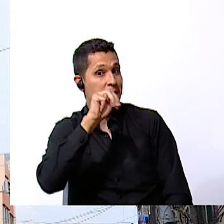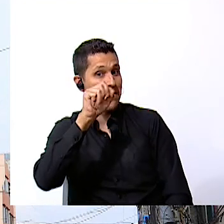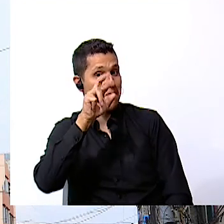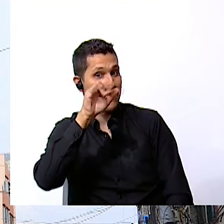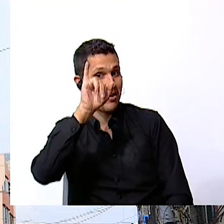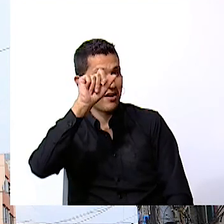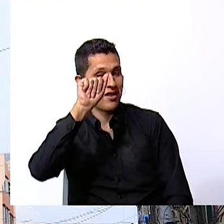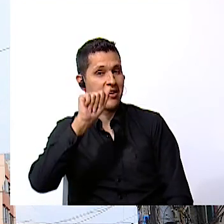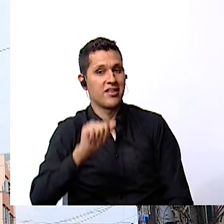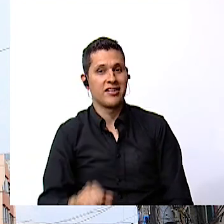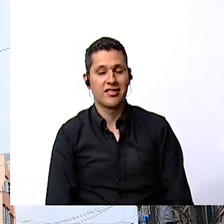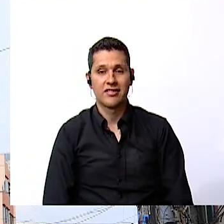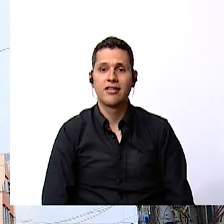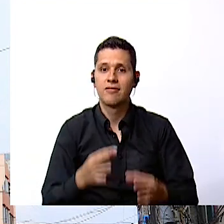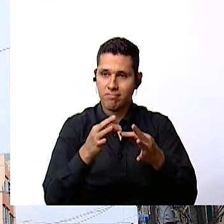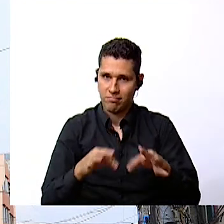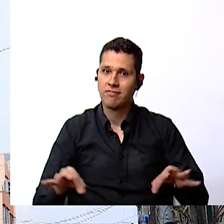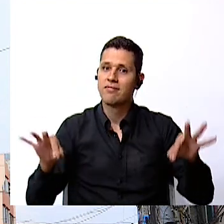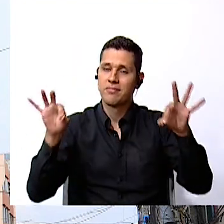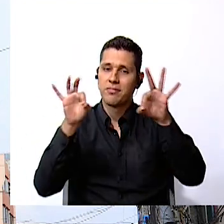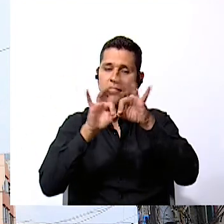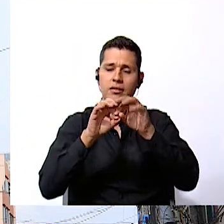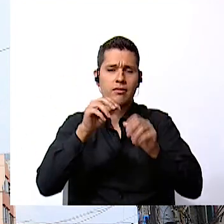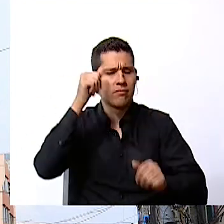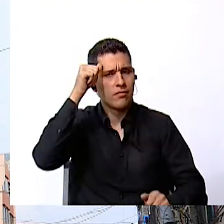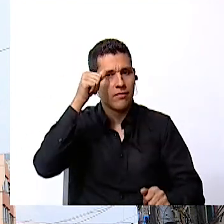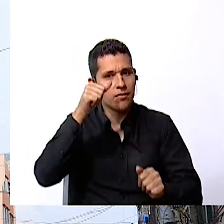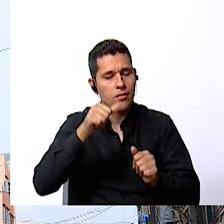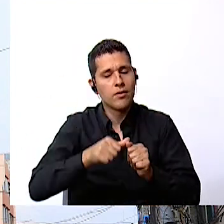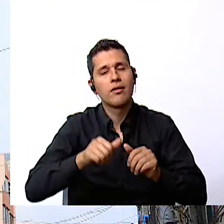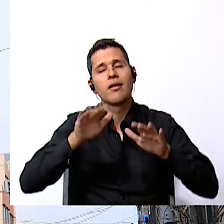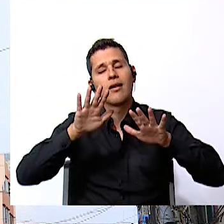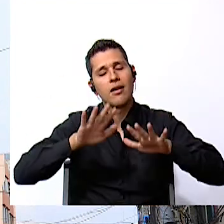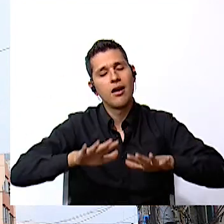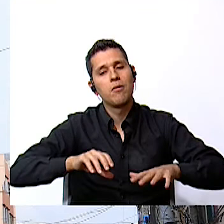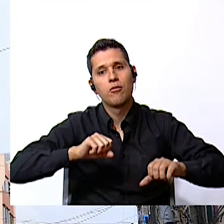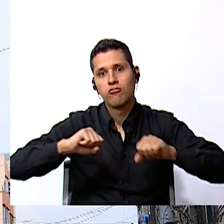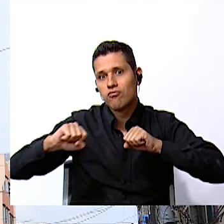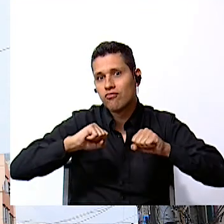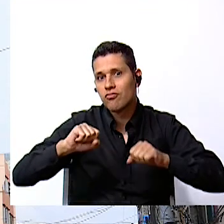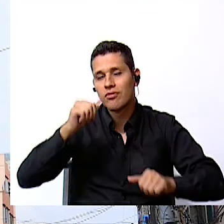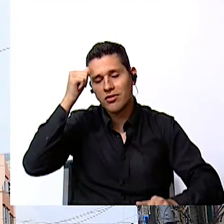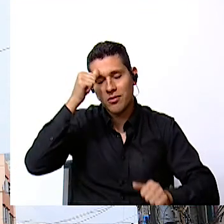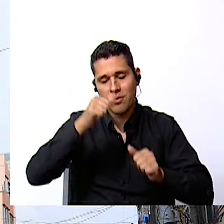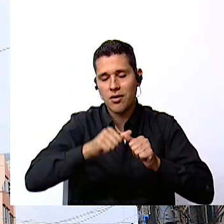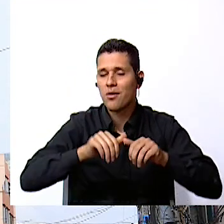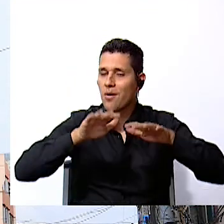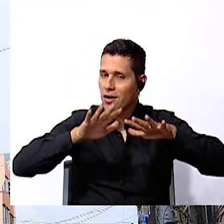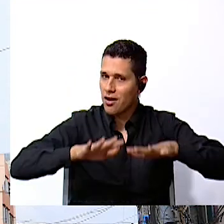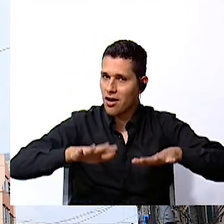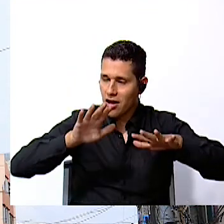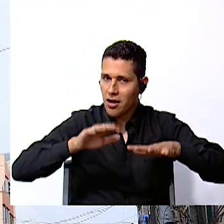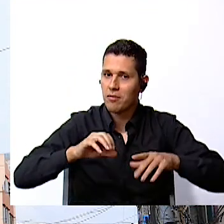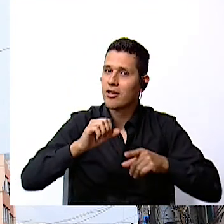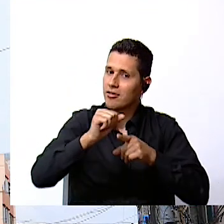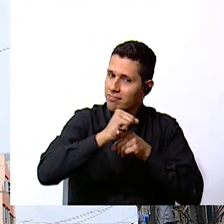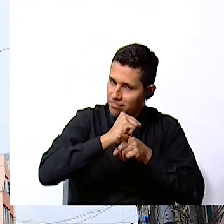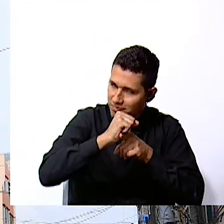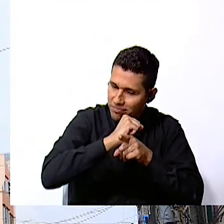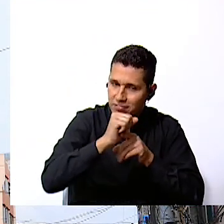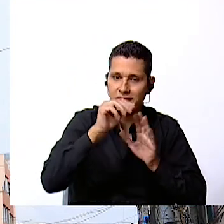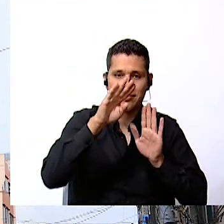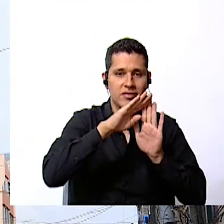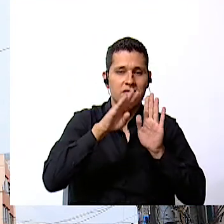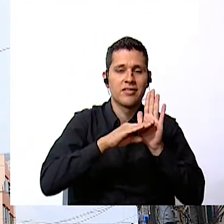okay? That's very important. Remember, calm down. Practice the simple instructions.